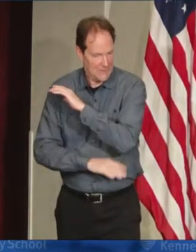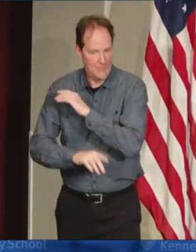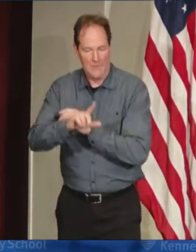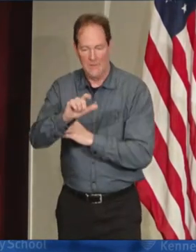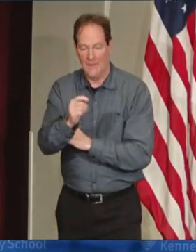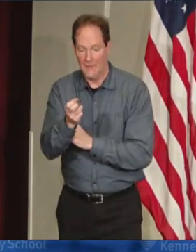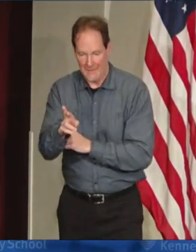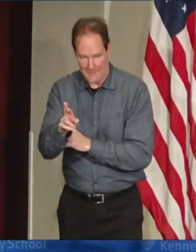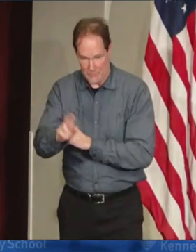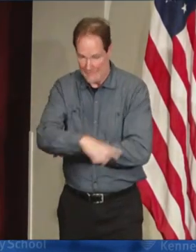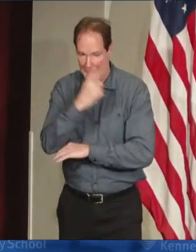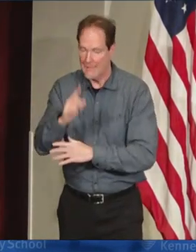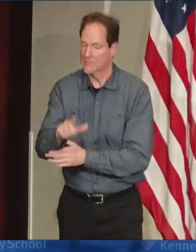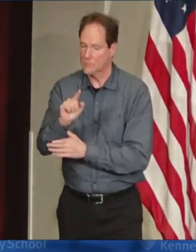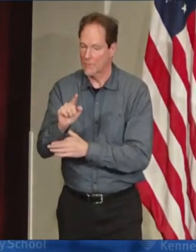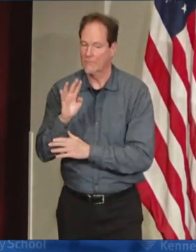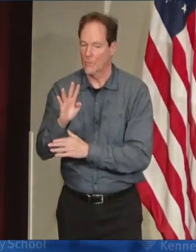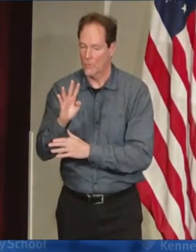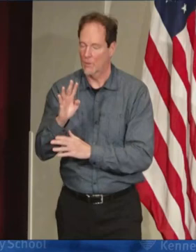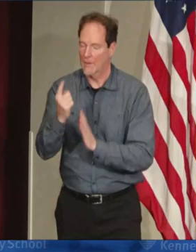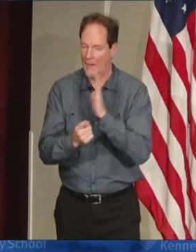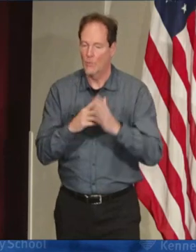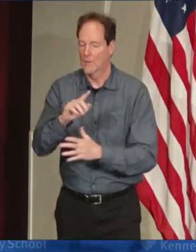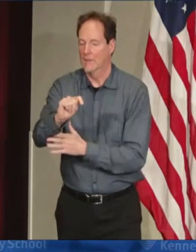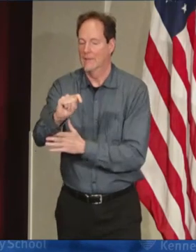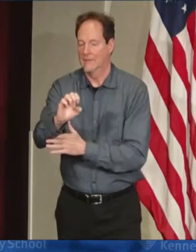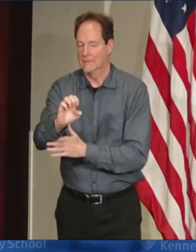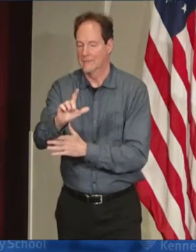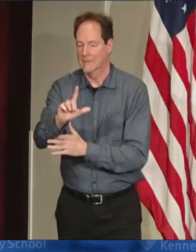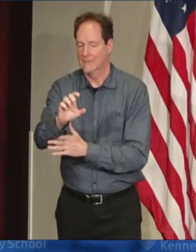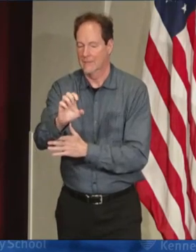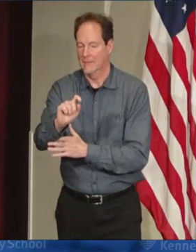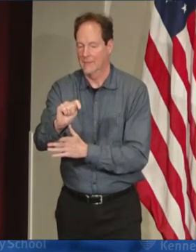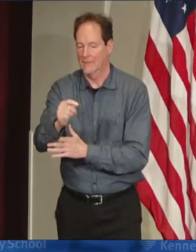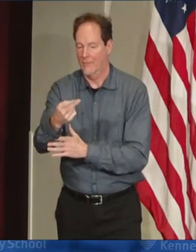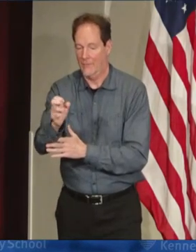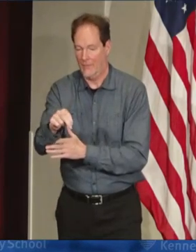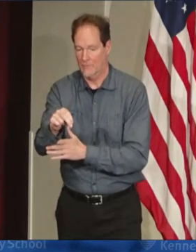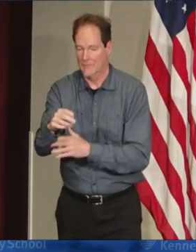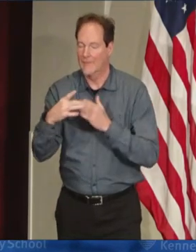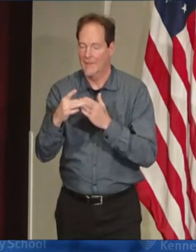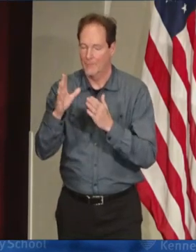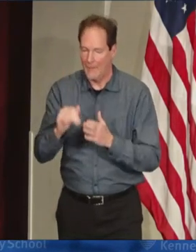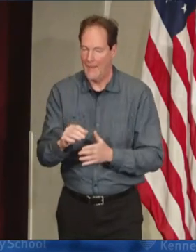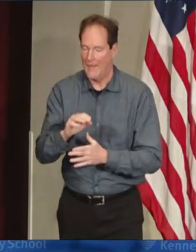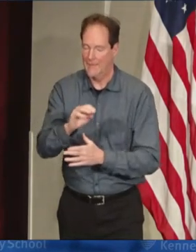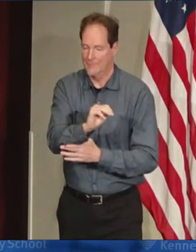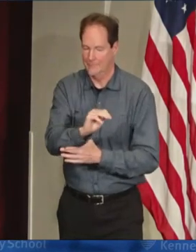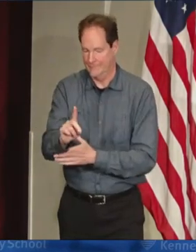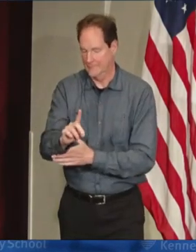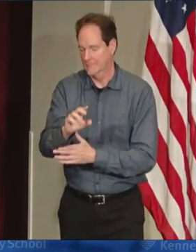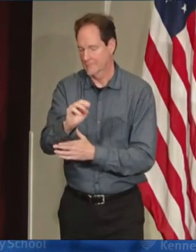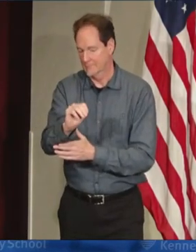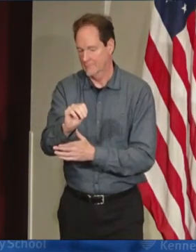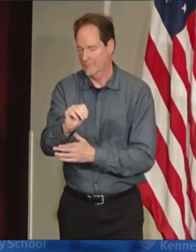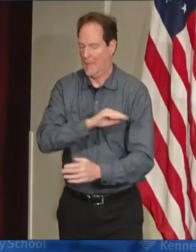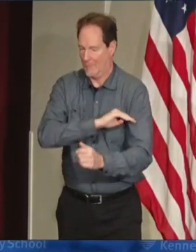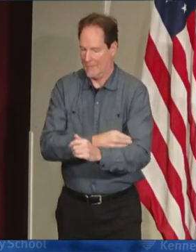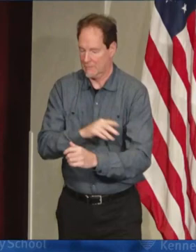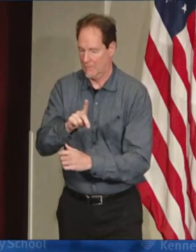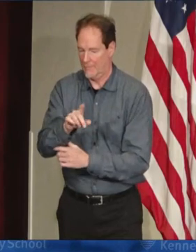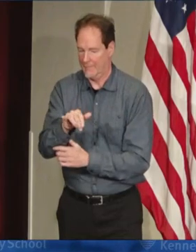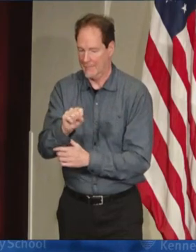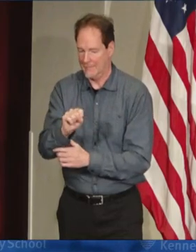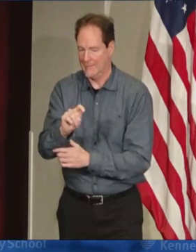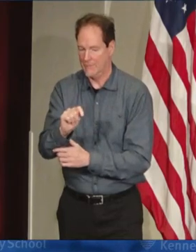was a 24-hour telethon run by the Muscular Dystrophy Association that Jerry Lewis was the